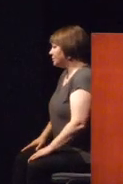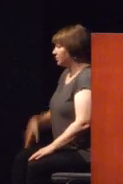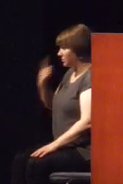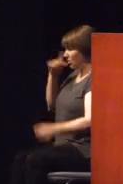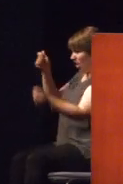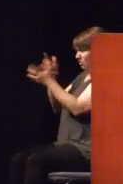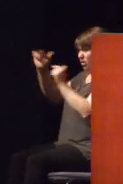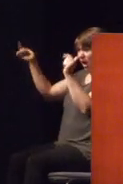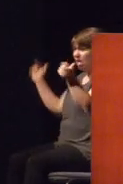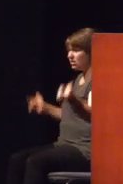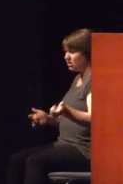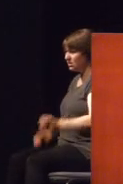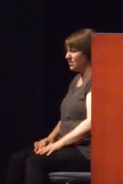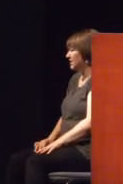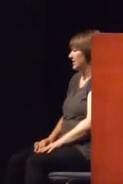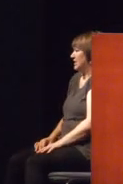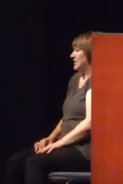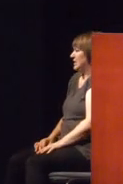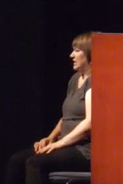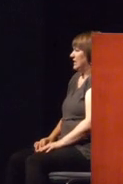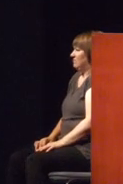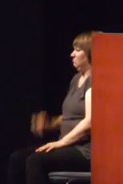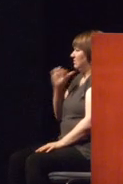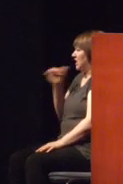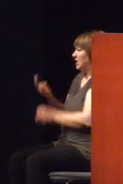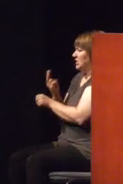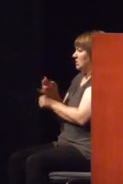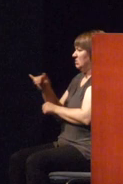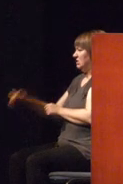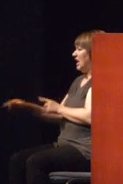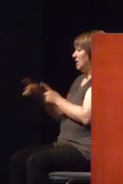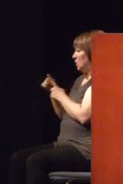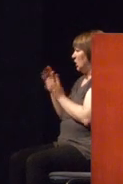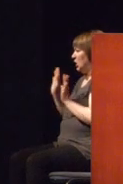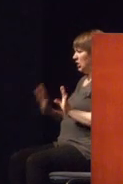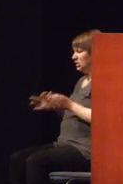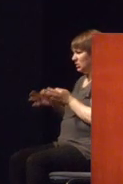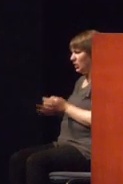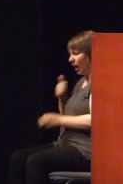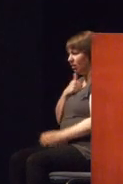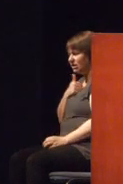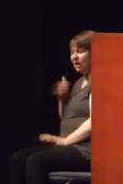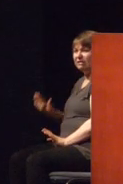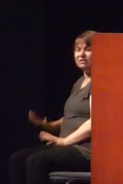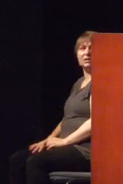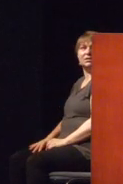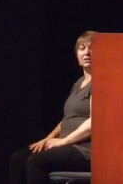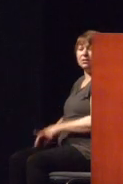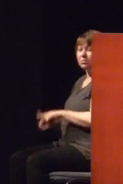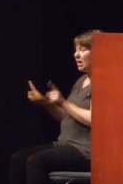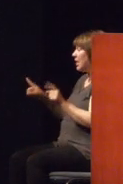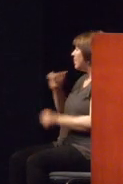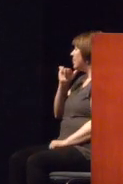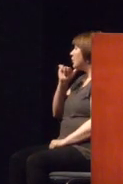rest of us, it feels like, well, that's just not a term that I'm gonna use to describe myself. But white was not the only term we didn't